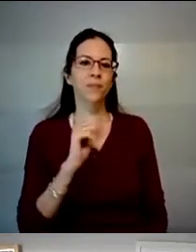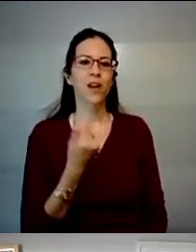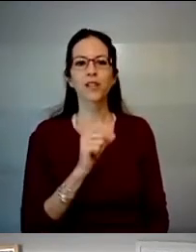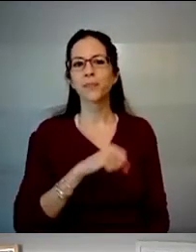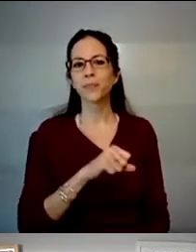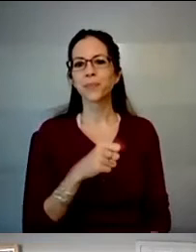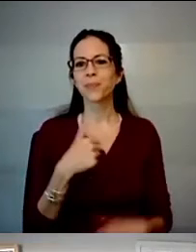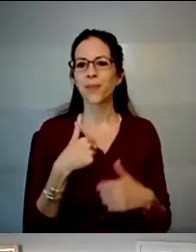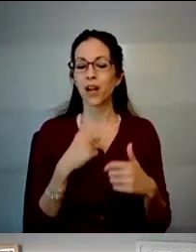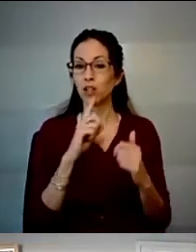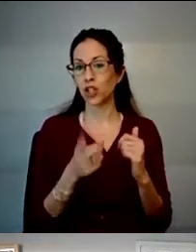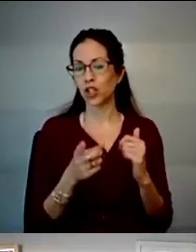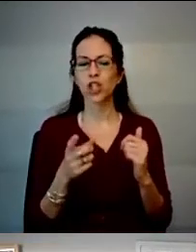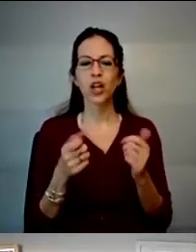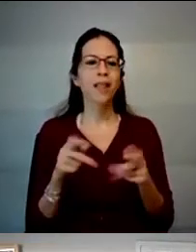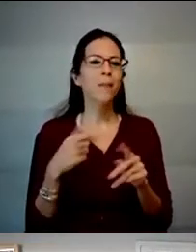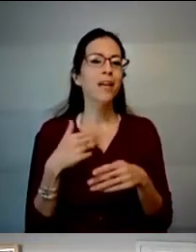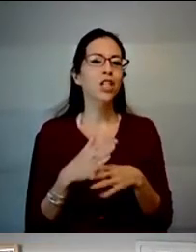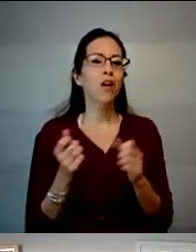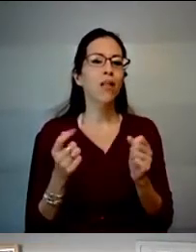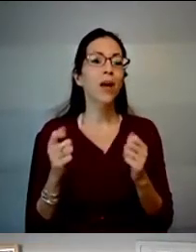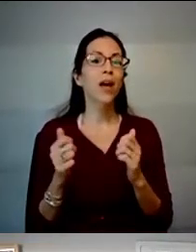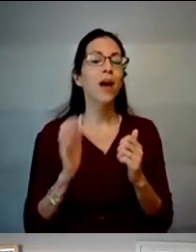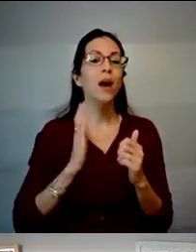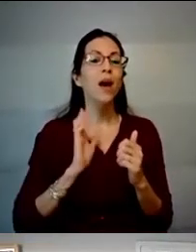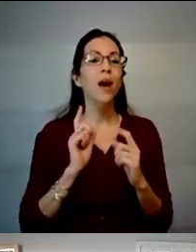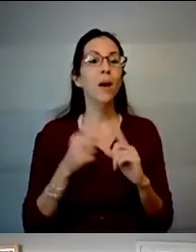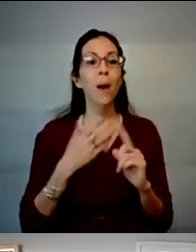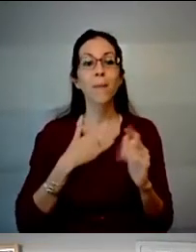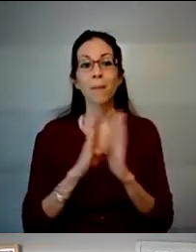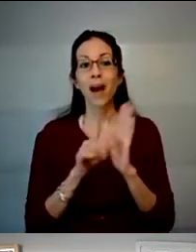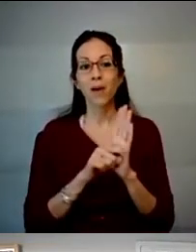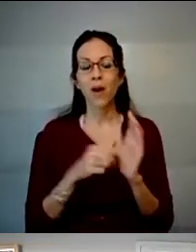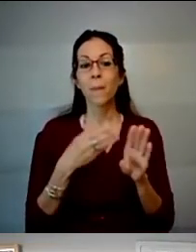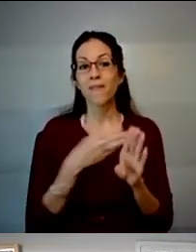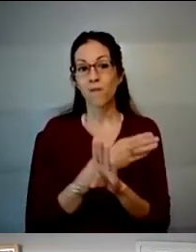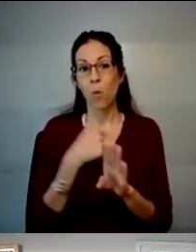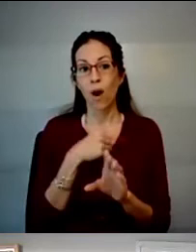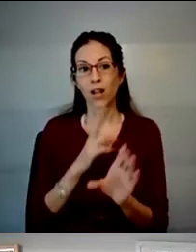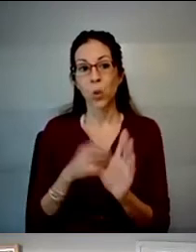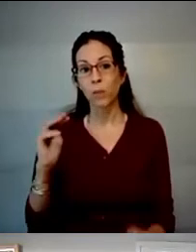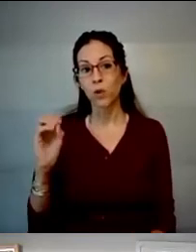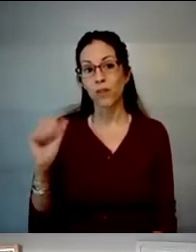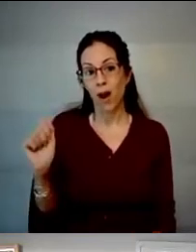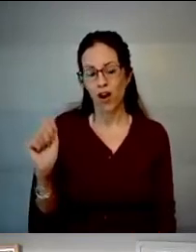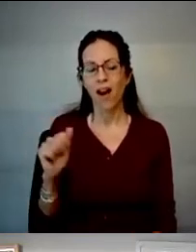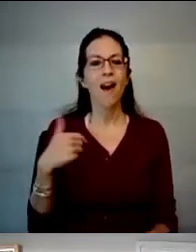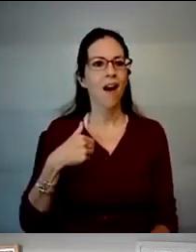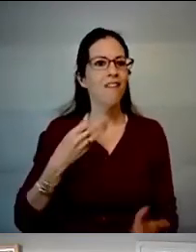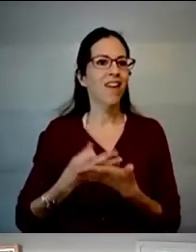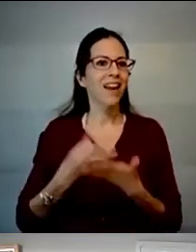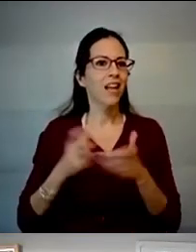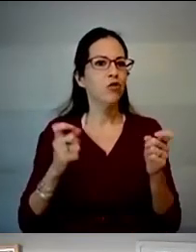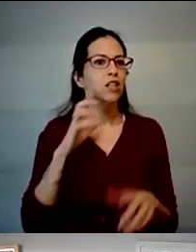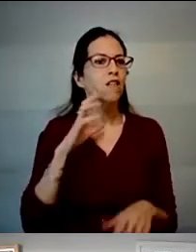share a little bit too with my background too. Before I was with Mutual, I was a finance director for a nonprofit for about 12 years and then a broker for about another 8 years